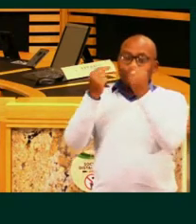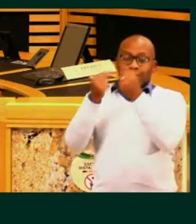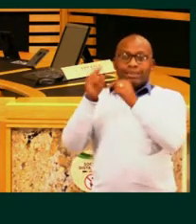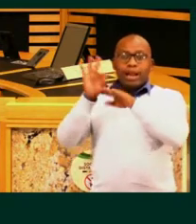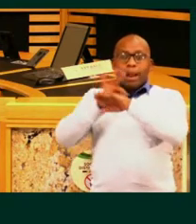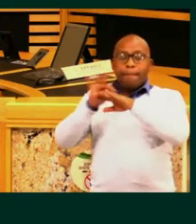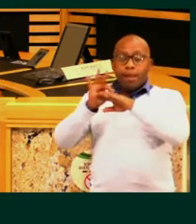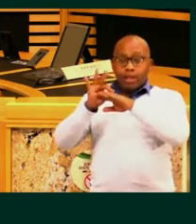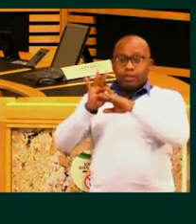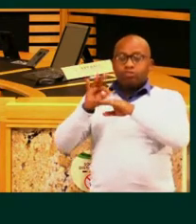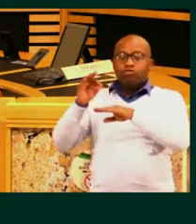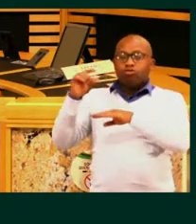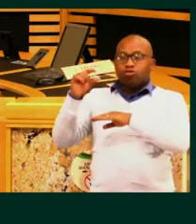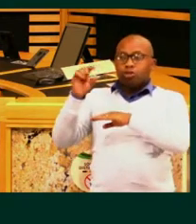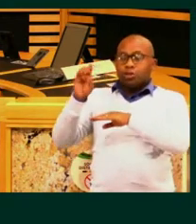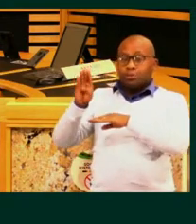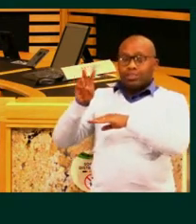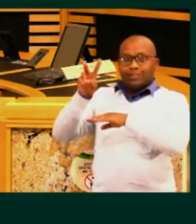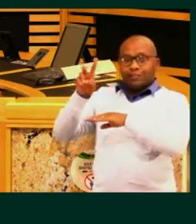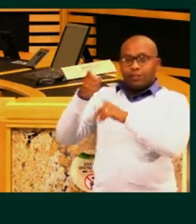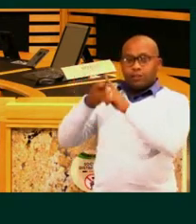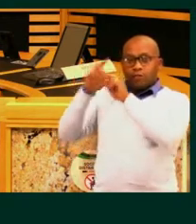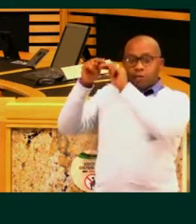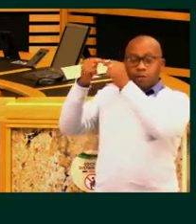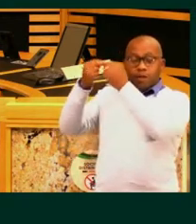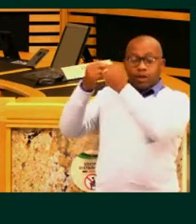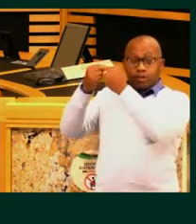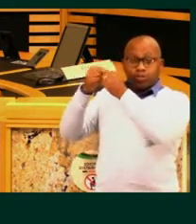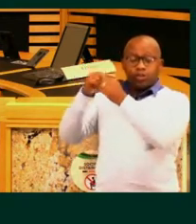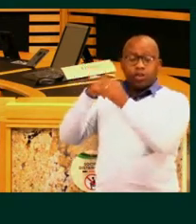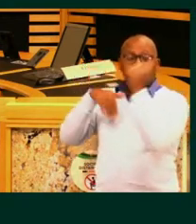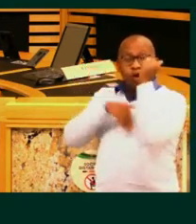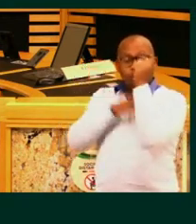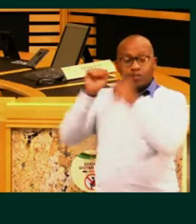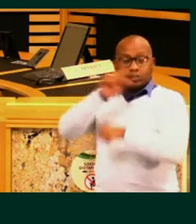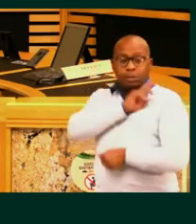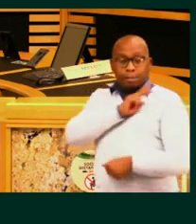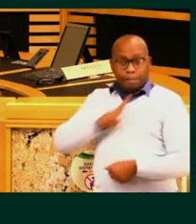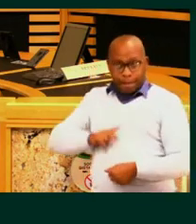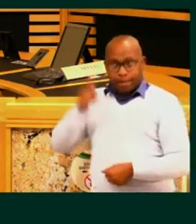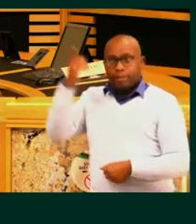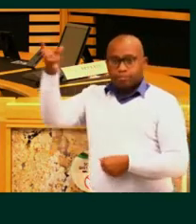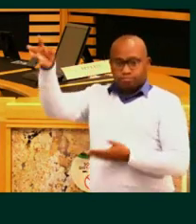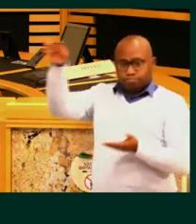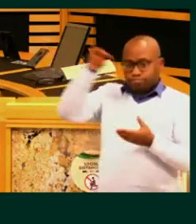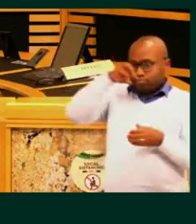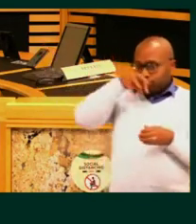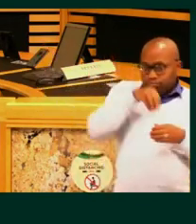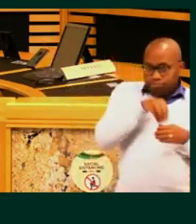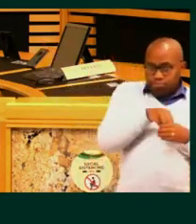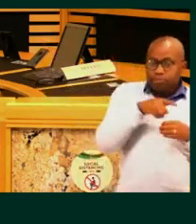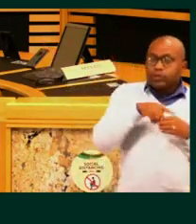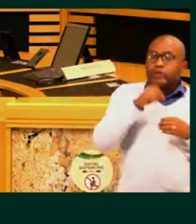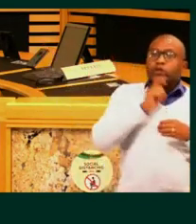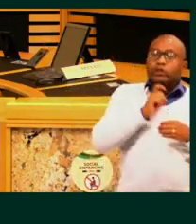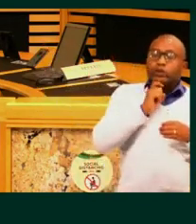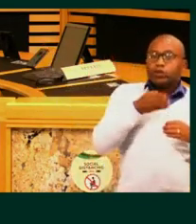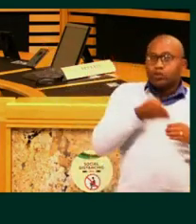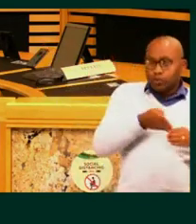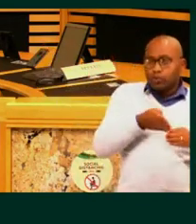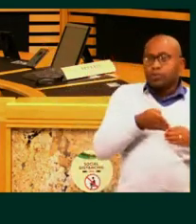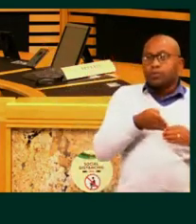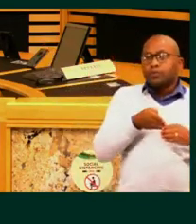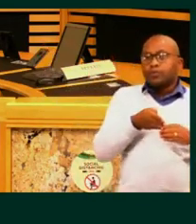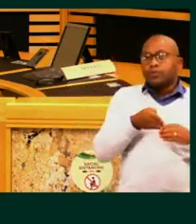facilitating a realization of the six pillars across the different government years multi-stakeholder gvf rapid response